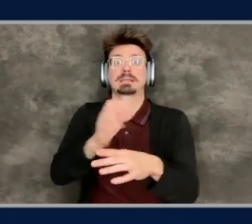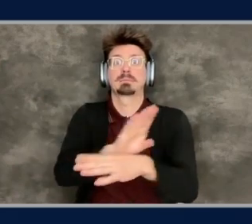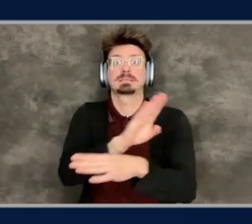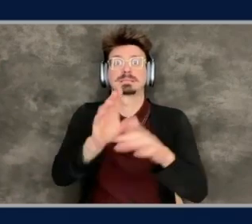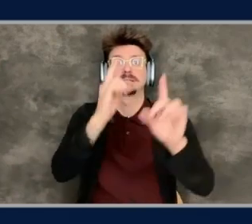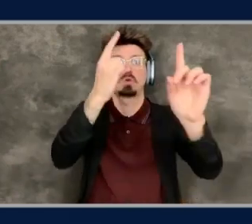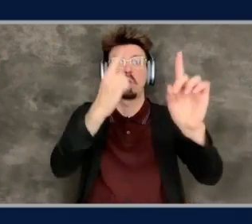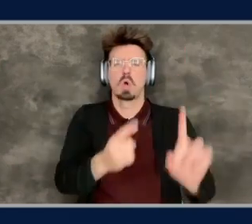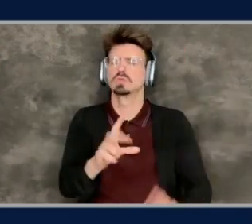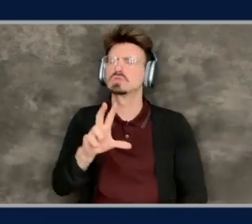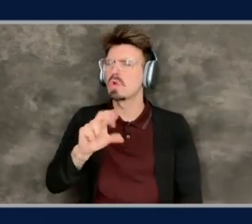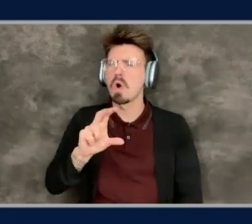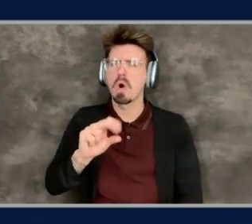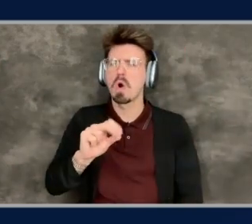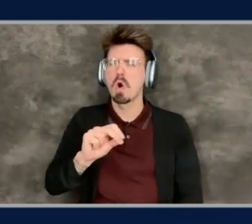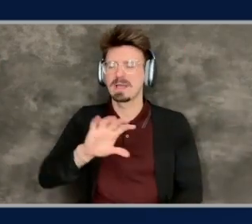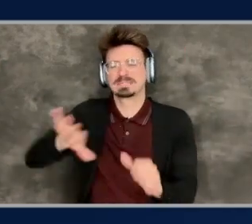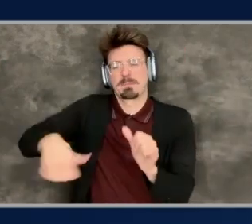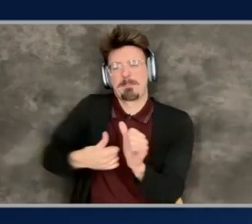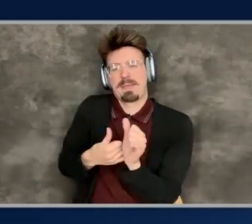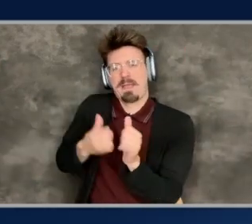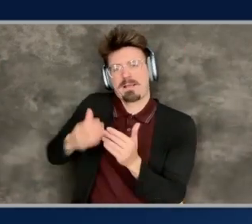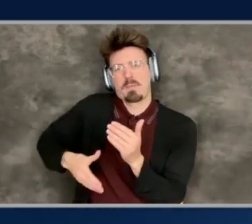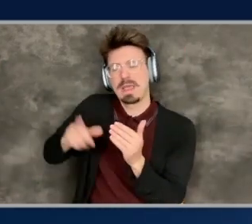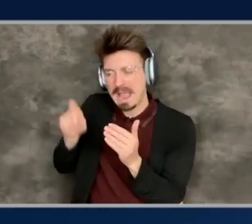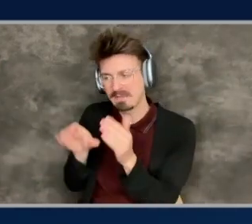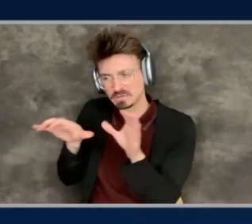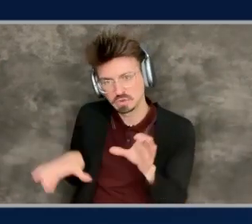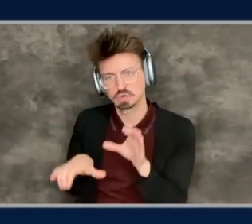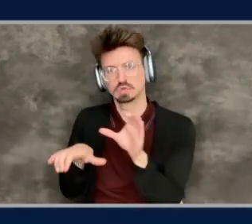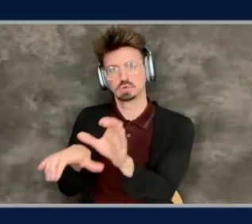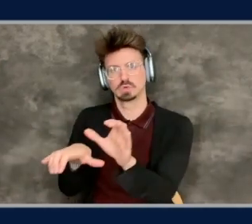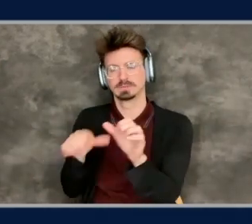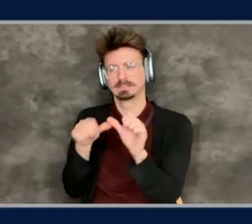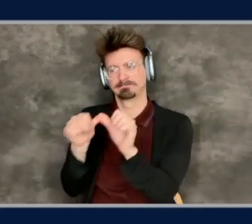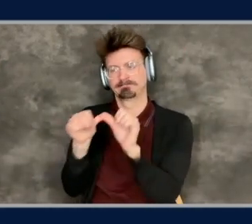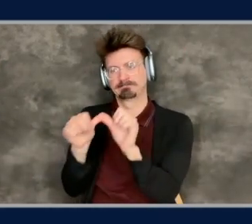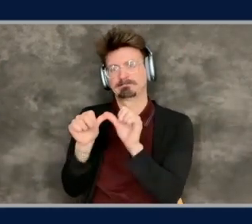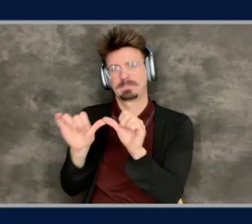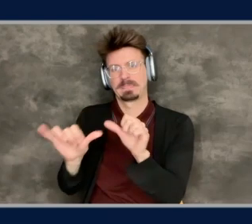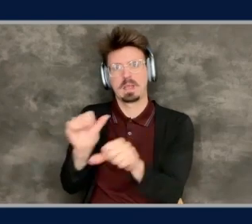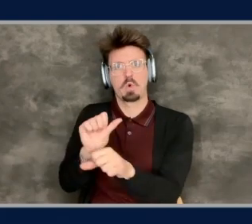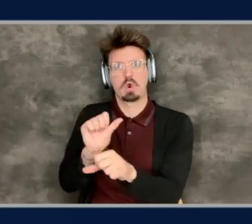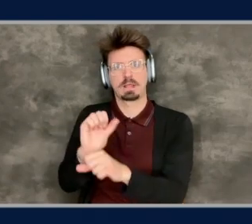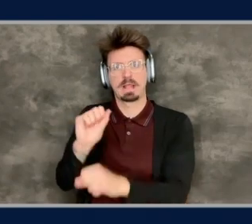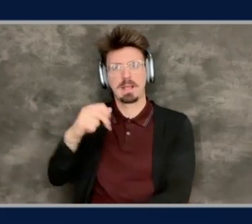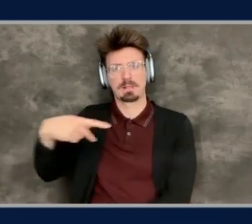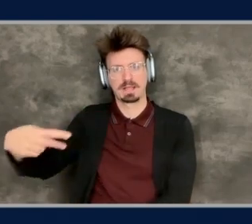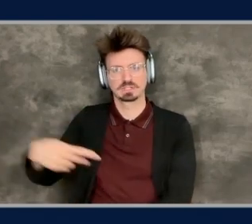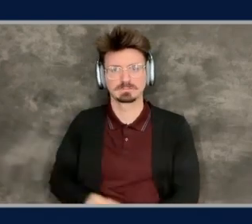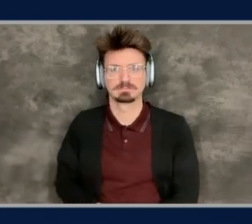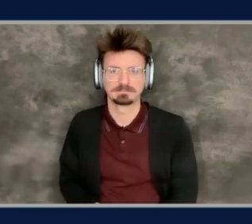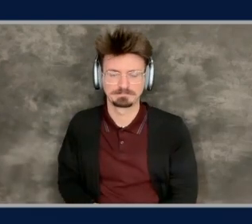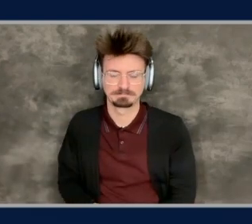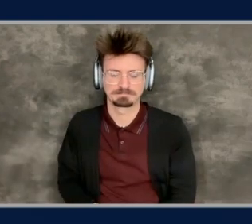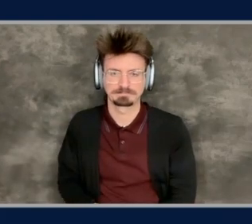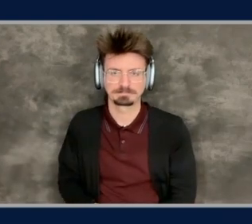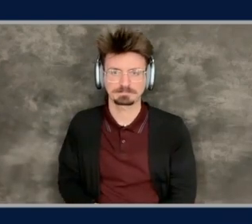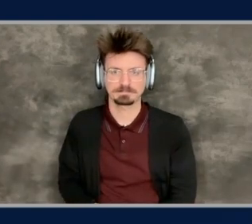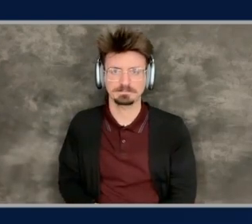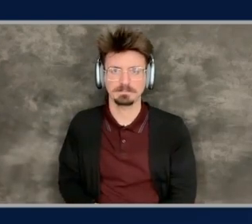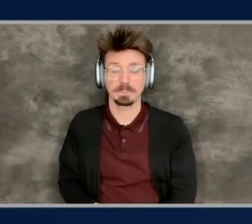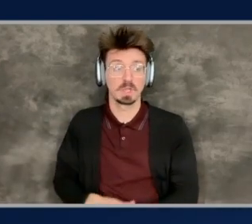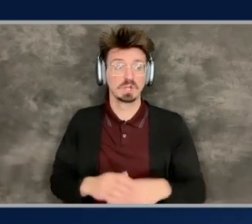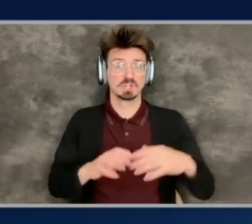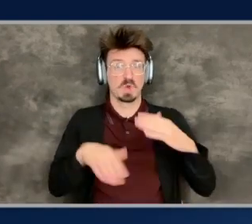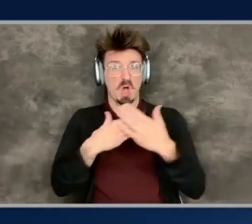These are things that we have to do, right? Right. To maintain a working application. And getting rid of that, that's great, right?